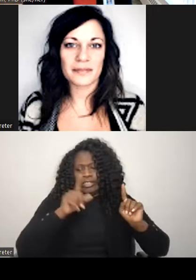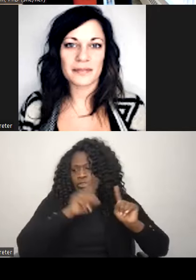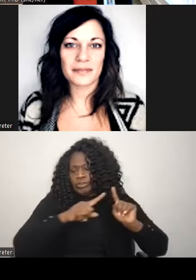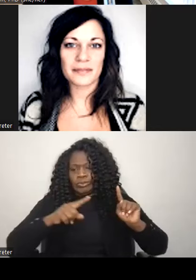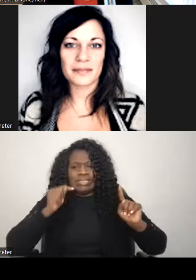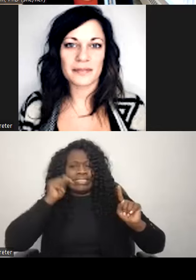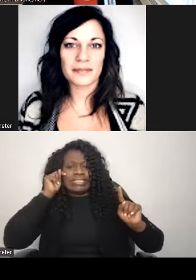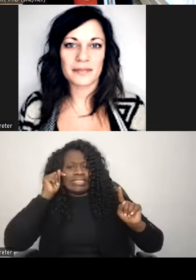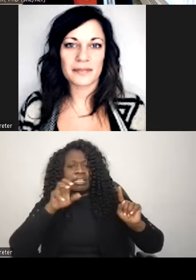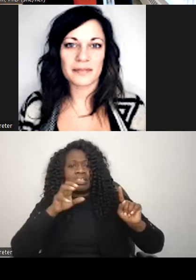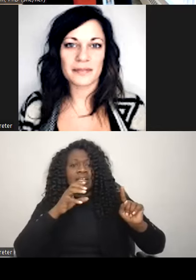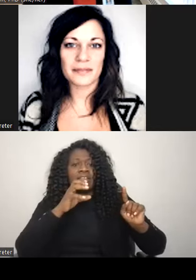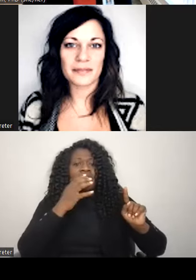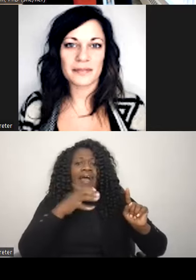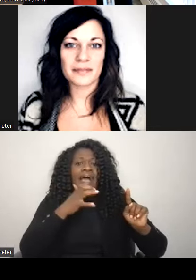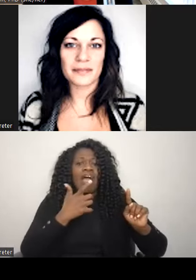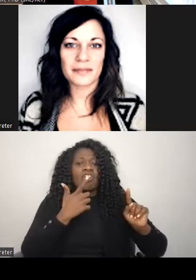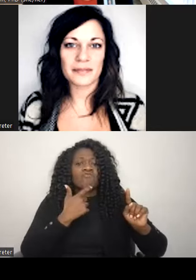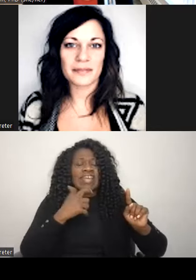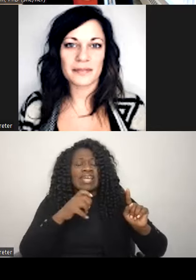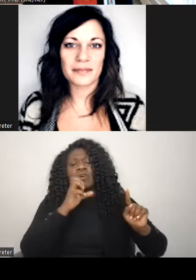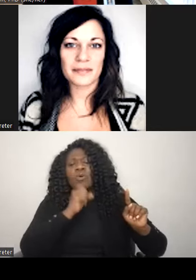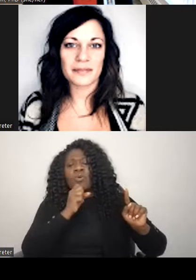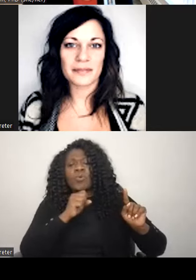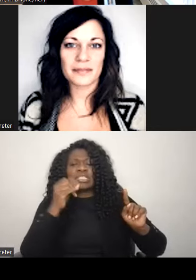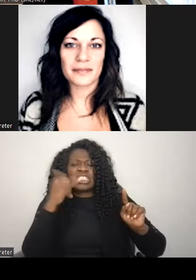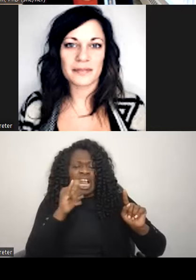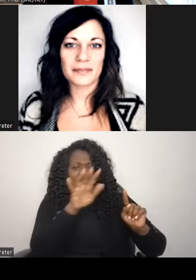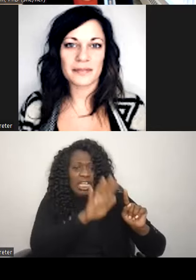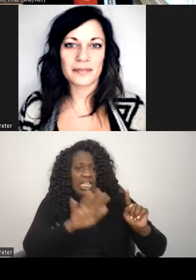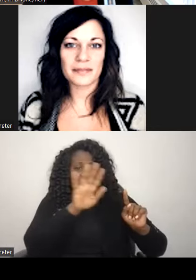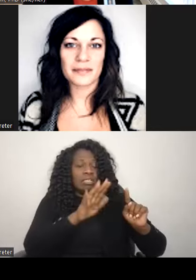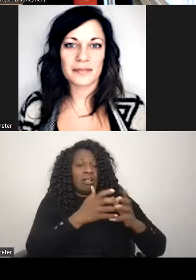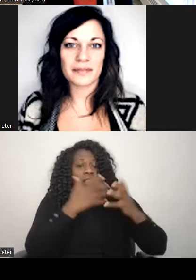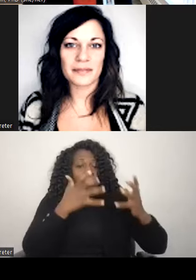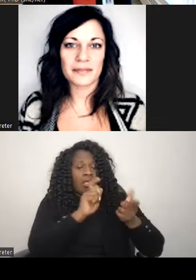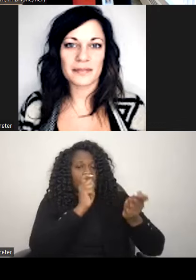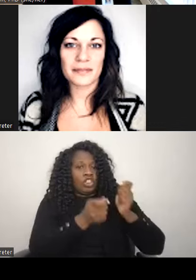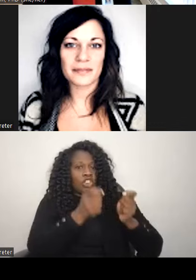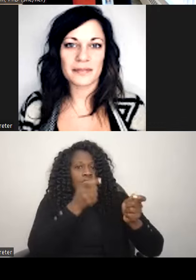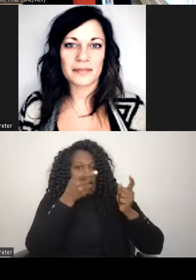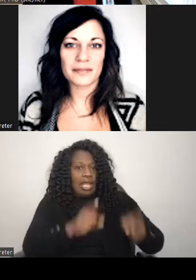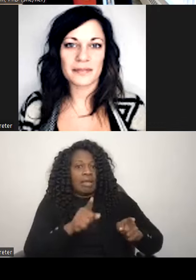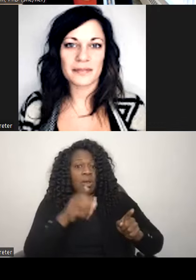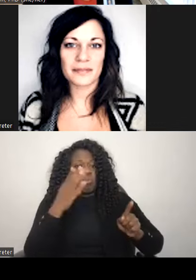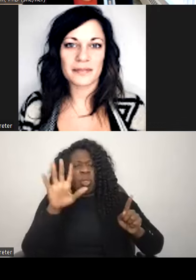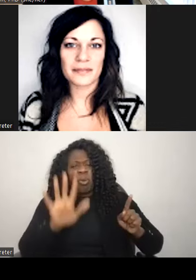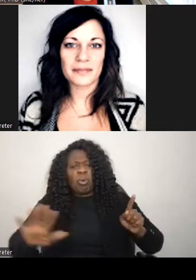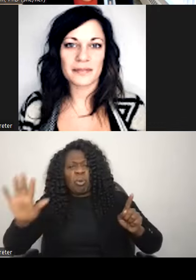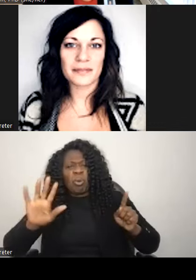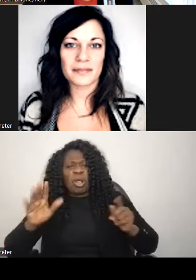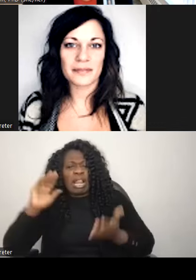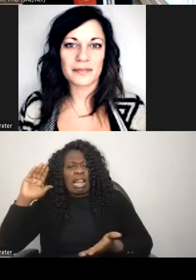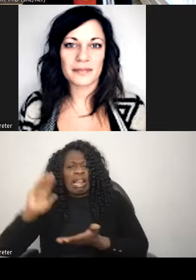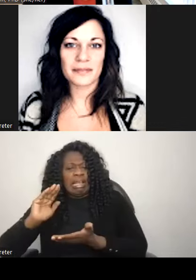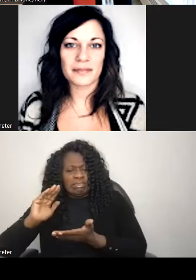hot areas, the red, the yellow, the orange, are areas where a lot of change is happening, whereas the blue areas are where less